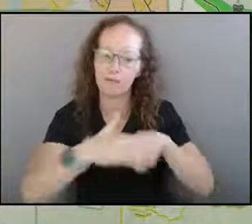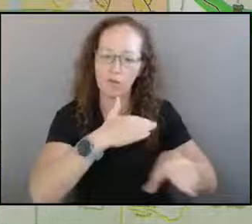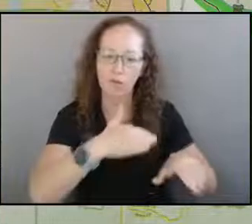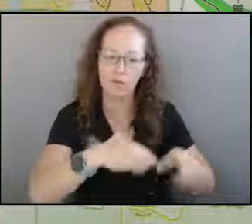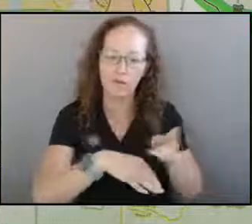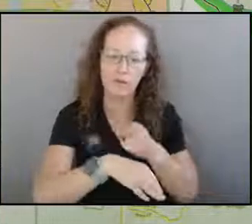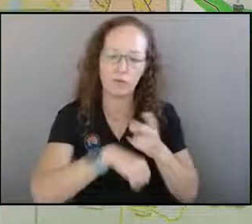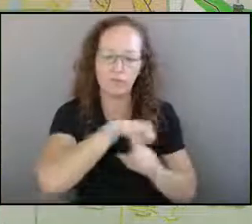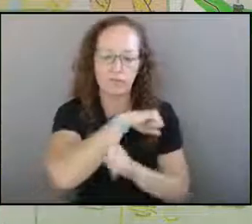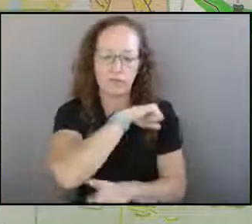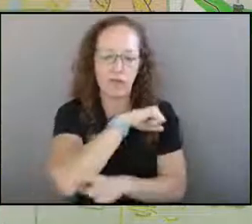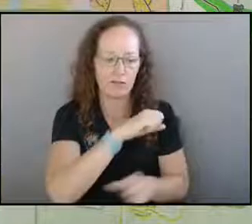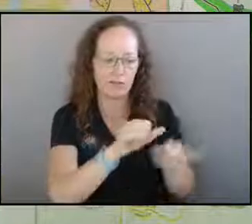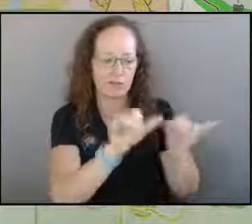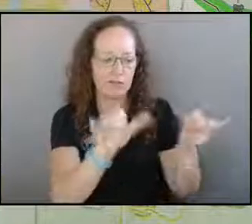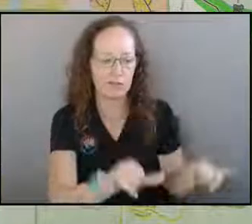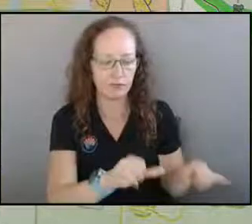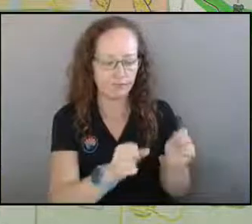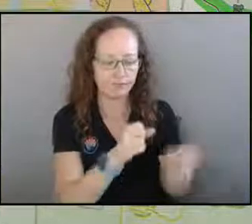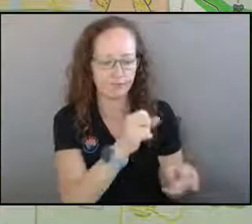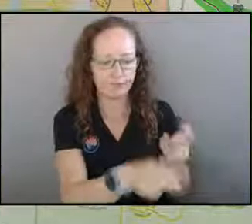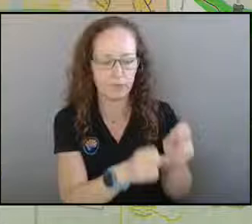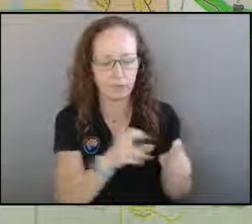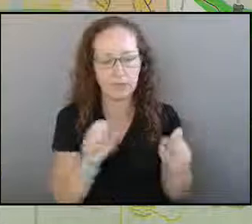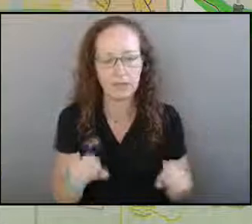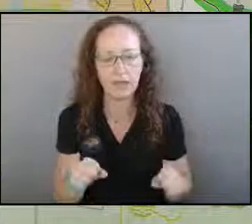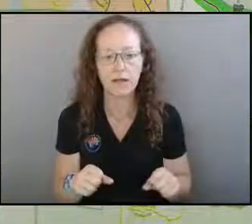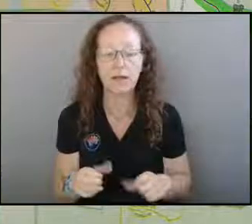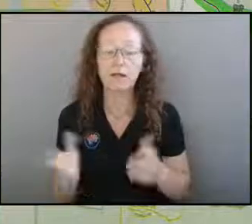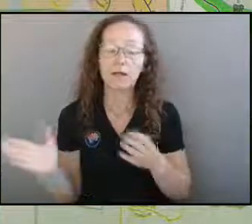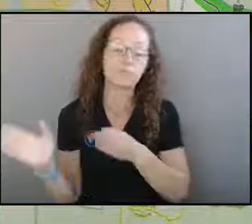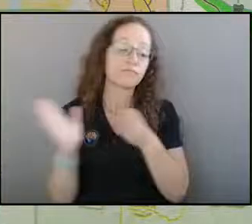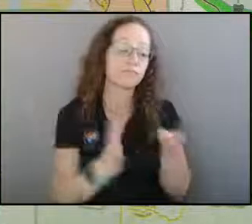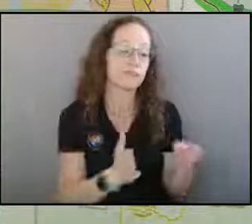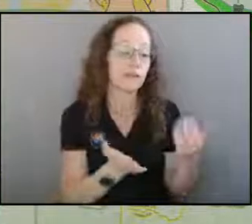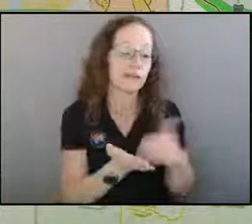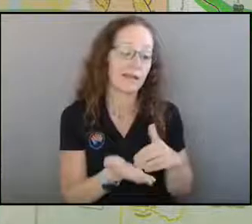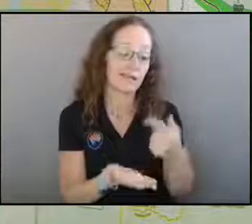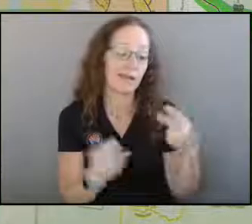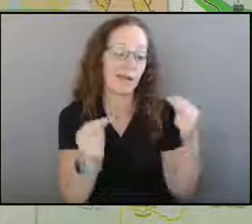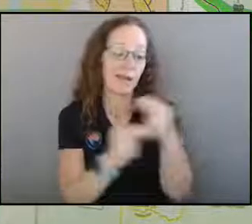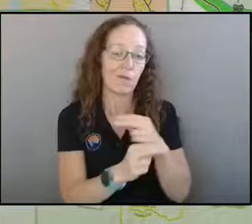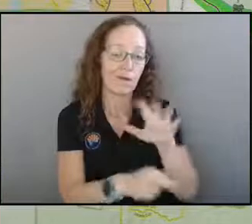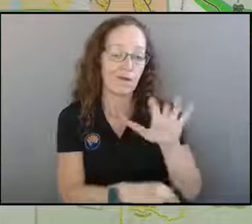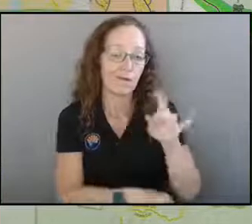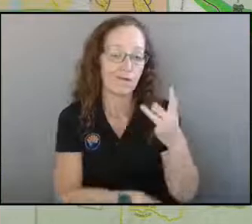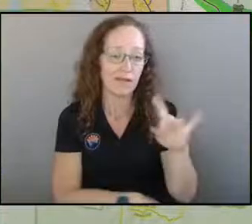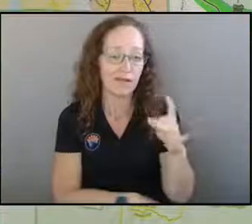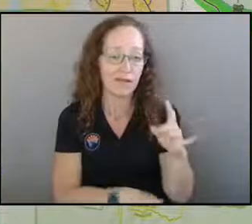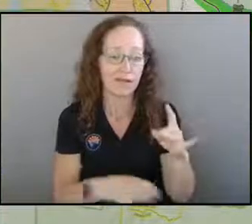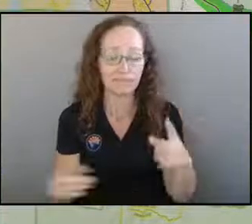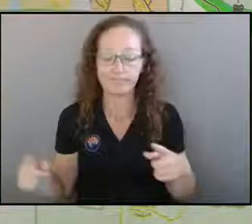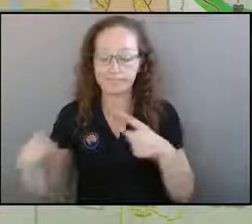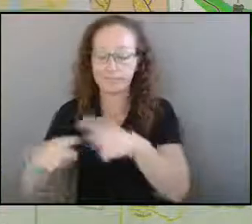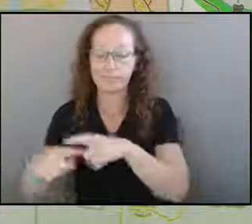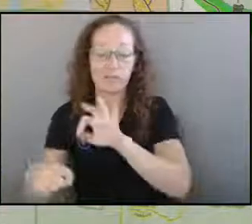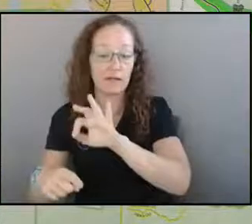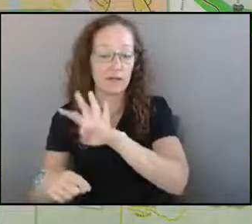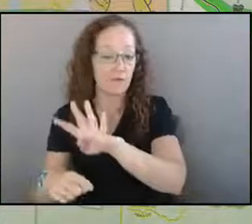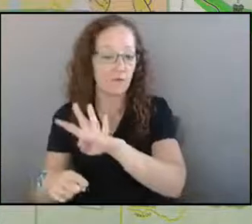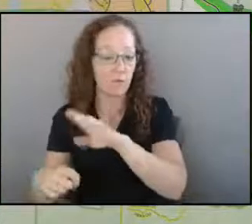station. As we go back onto Highway 518, the roadblock on 94 next to the cemetery